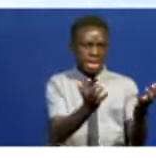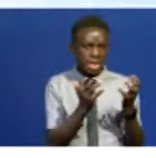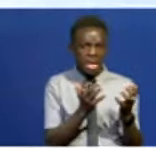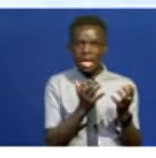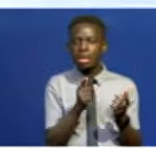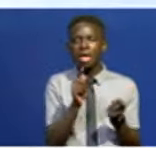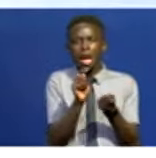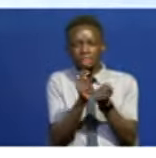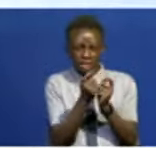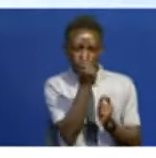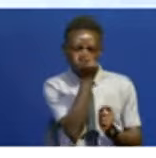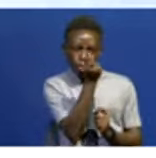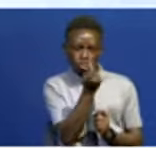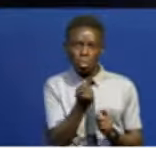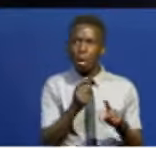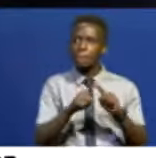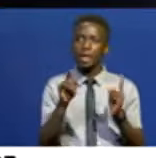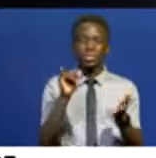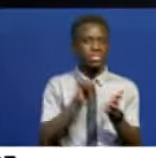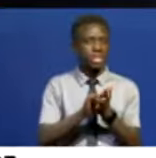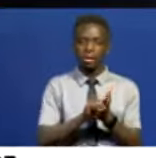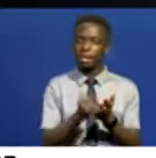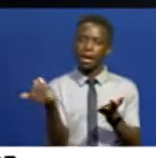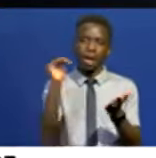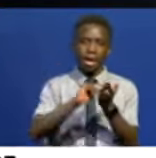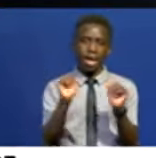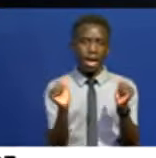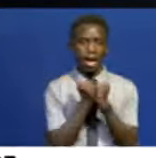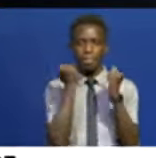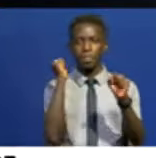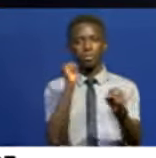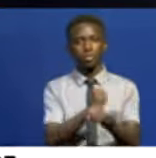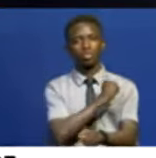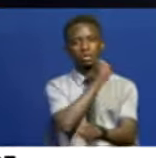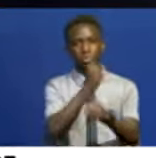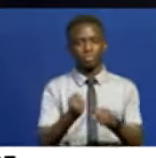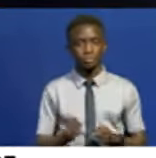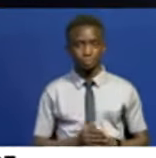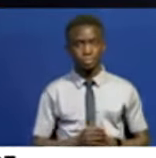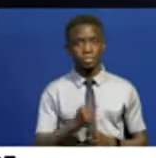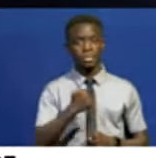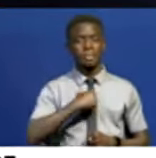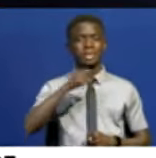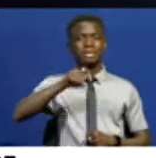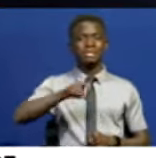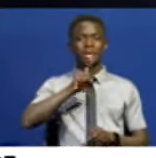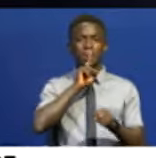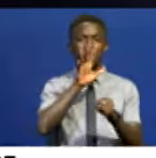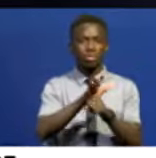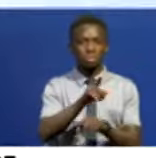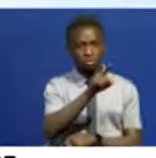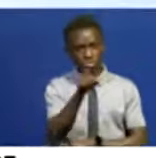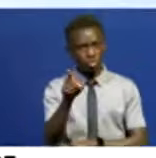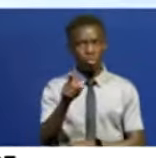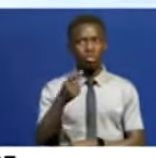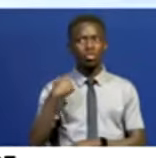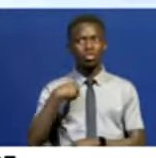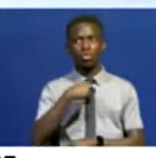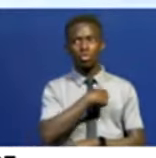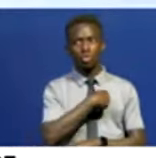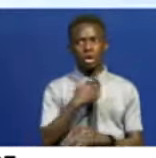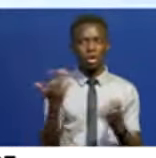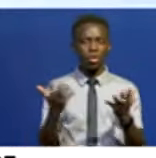happen again. Yeah? I promise you, we are going to drain the swamp at